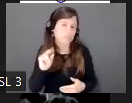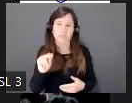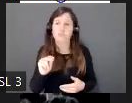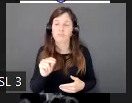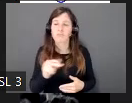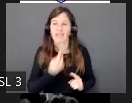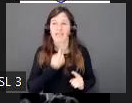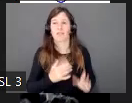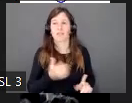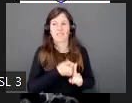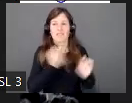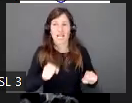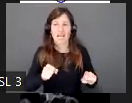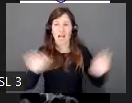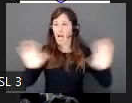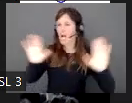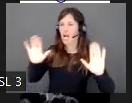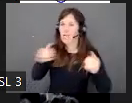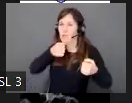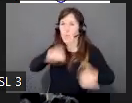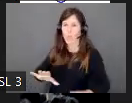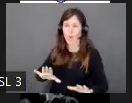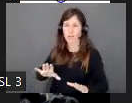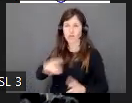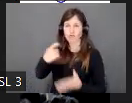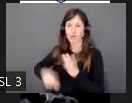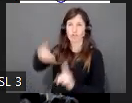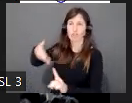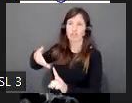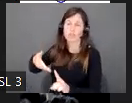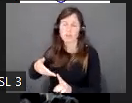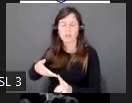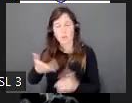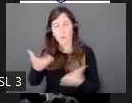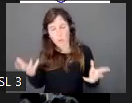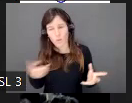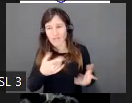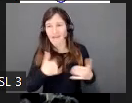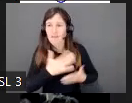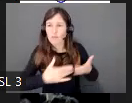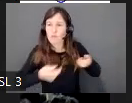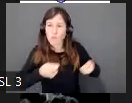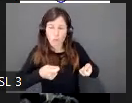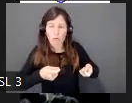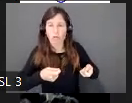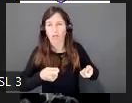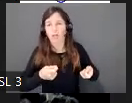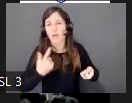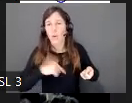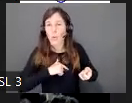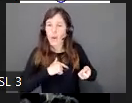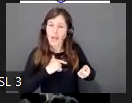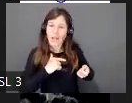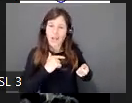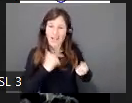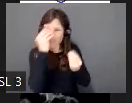of the investigation what happens with their information. And they're given those resources and information at the